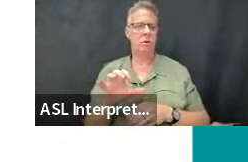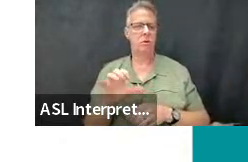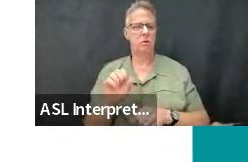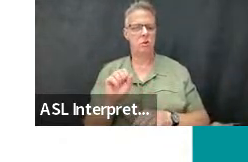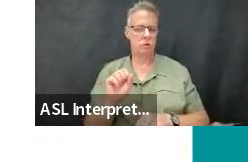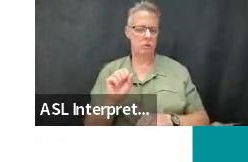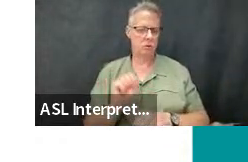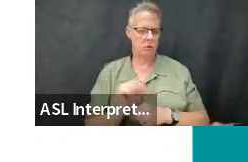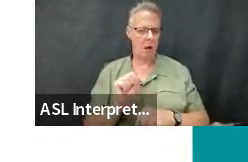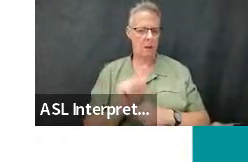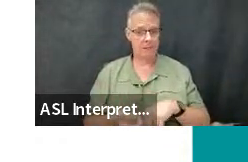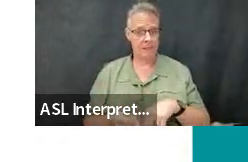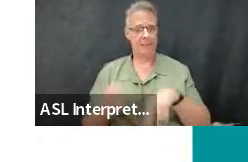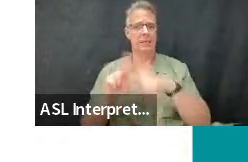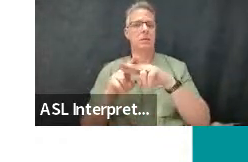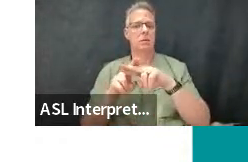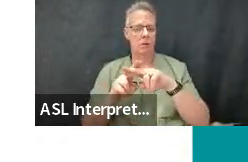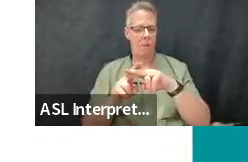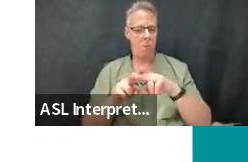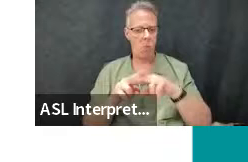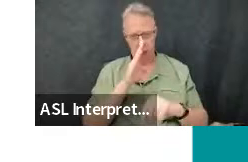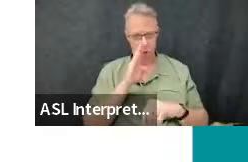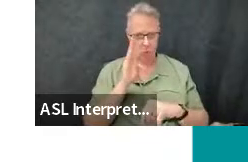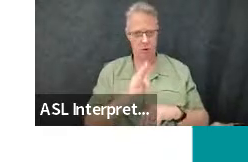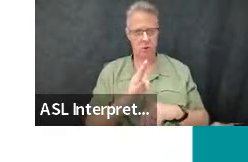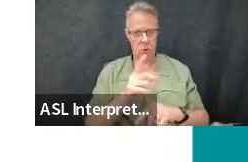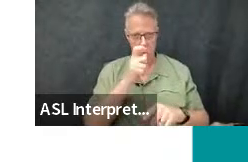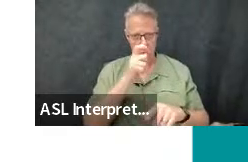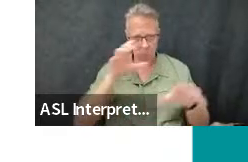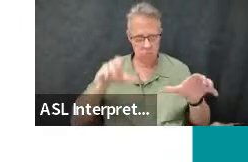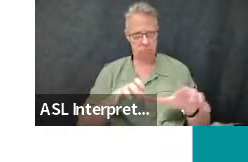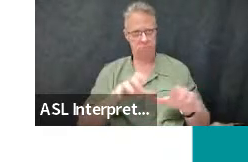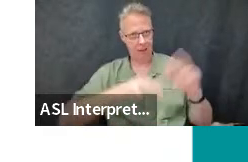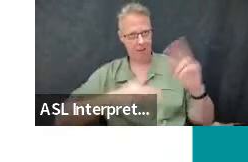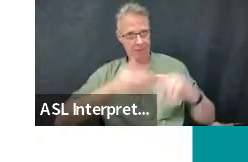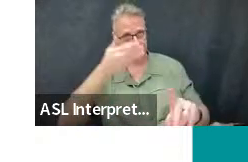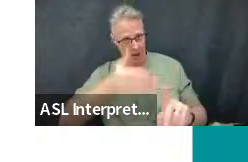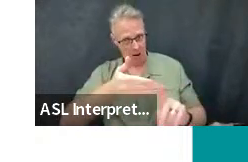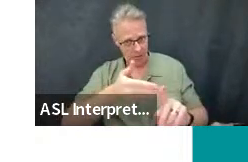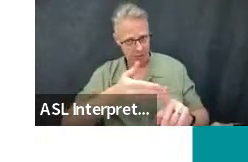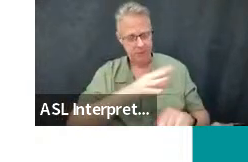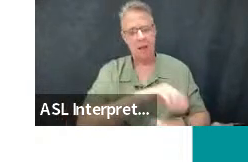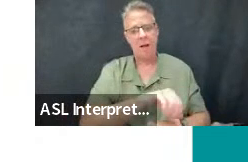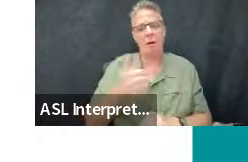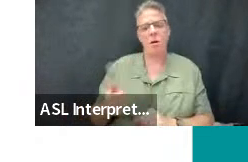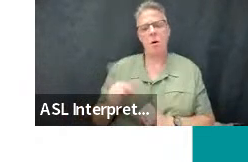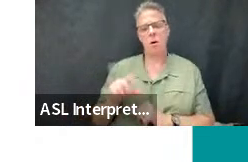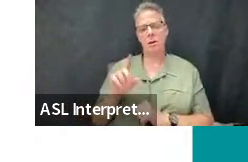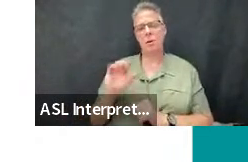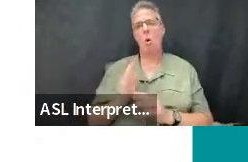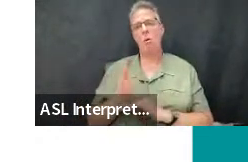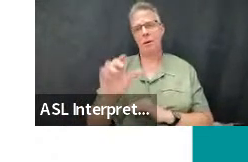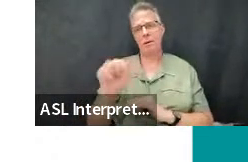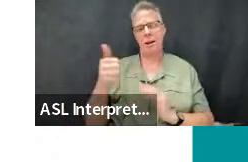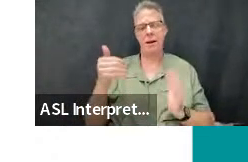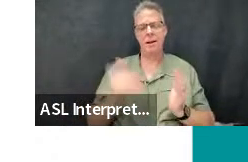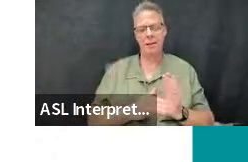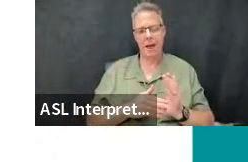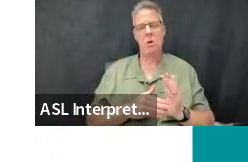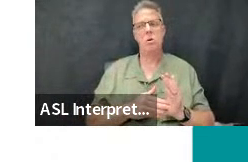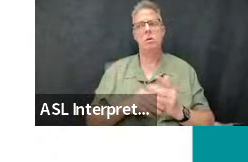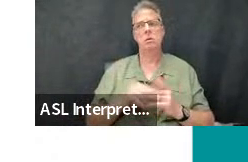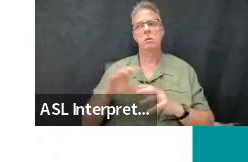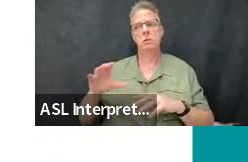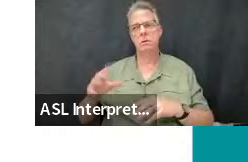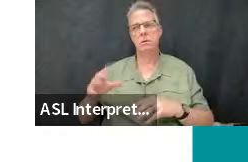increase in 5,500 jobs directly related to the construction effort, as well as over 10,000 indirect